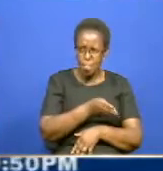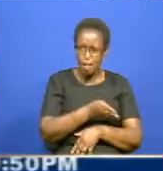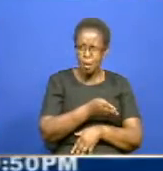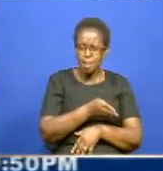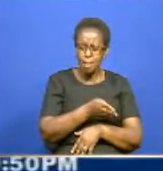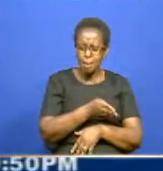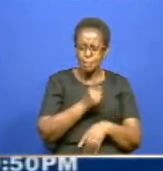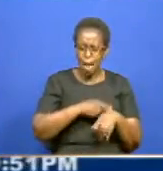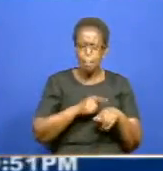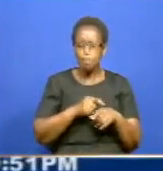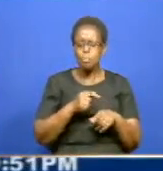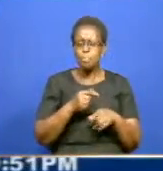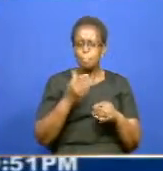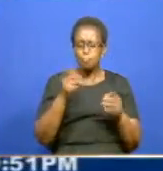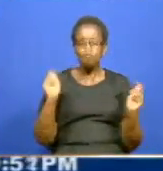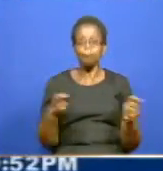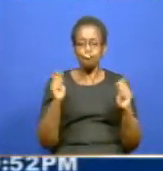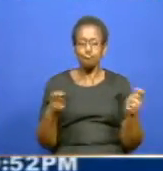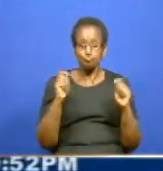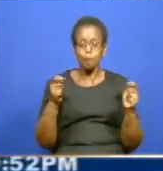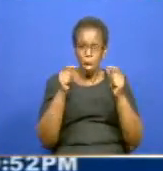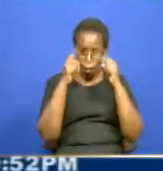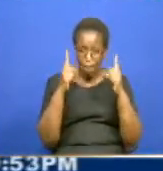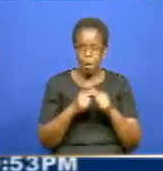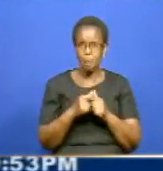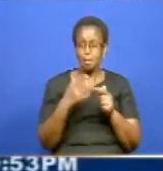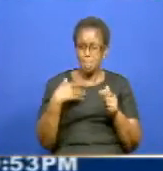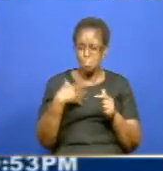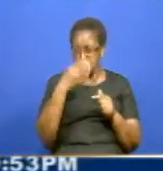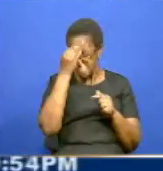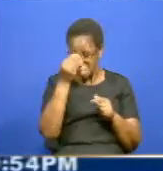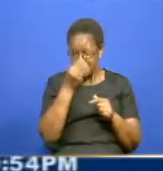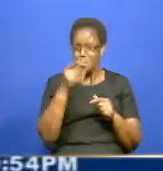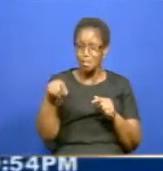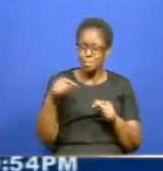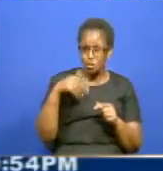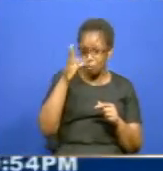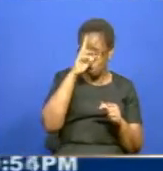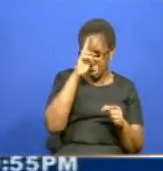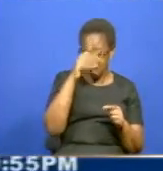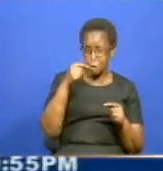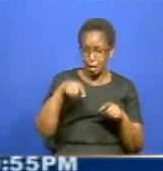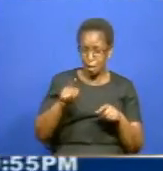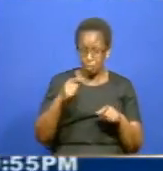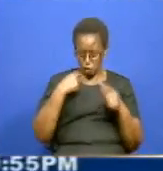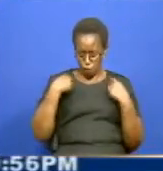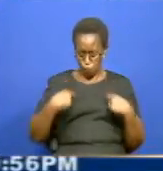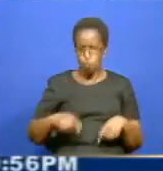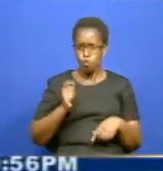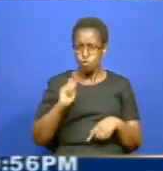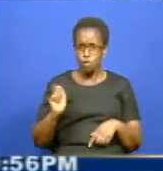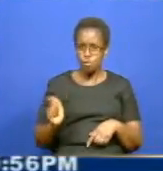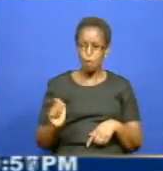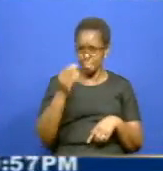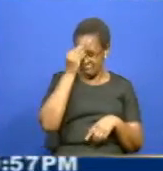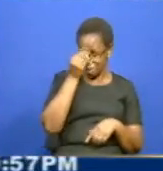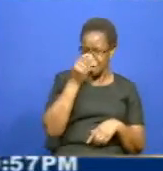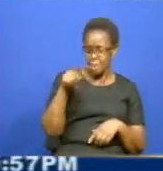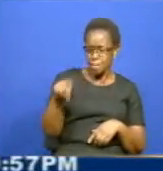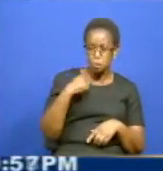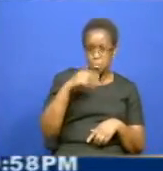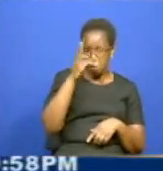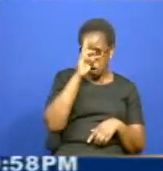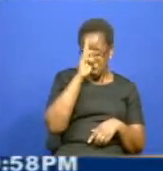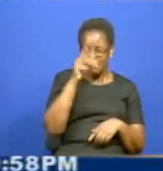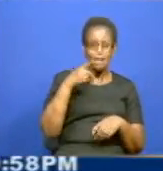awake. People who pretend to be police are moving around with uniform, and they want to harass other